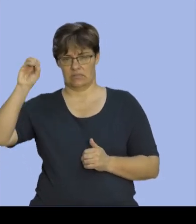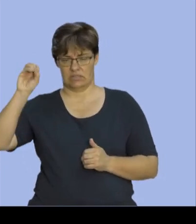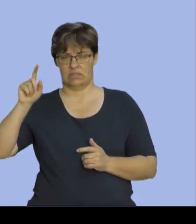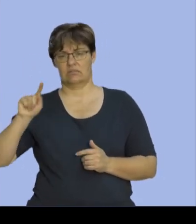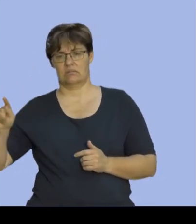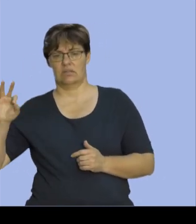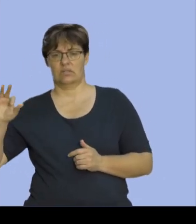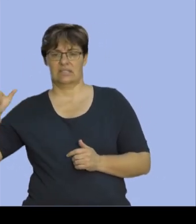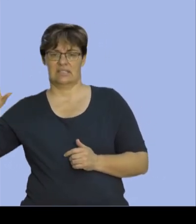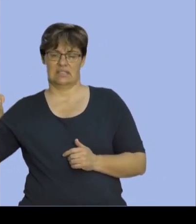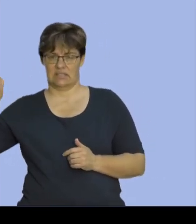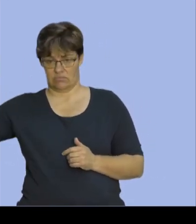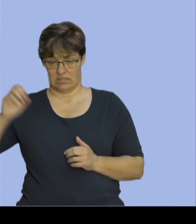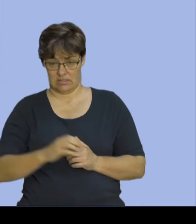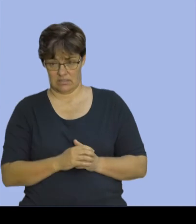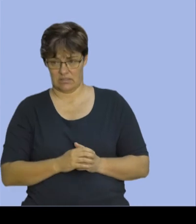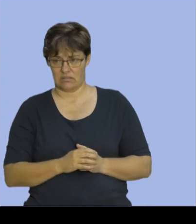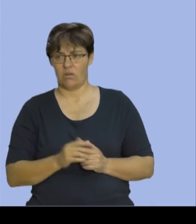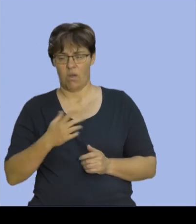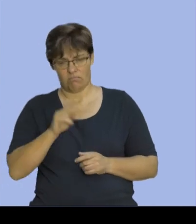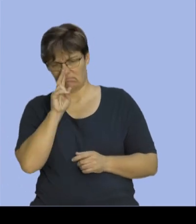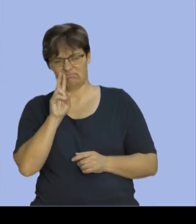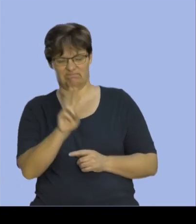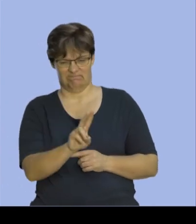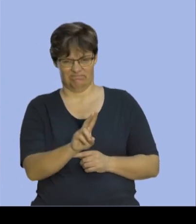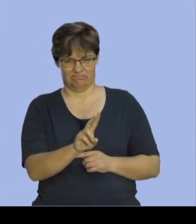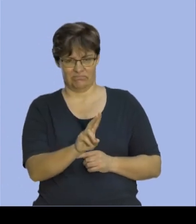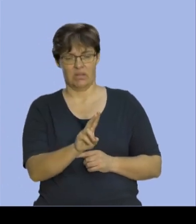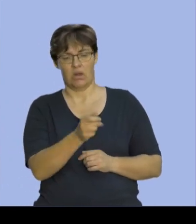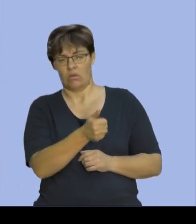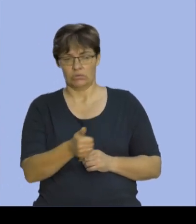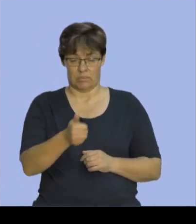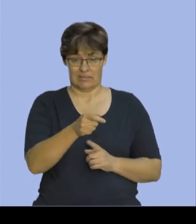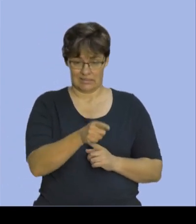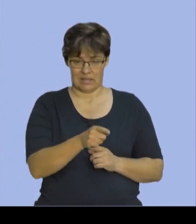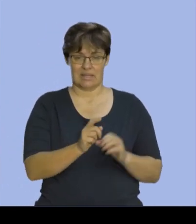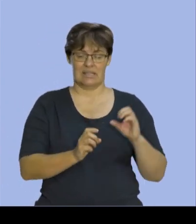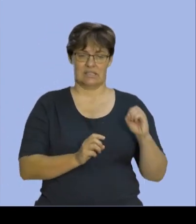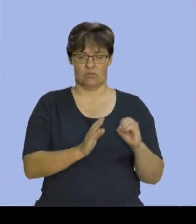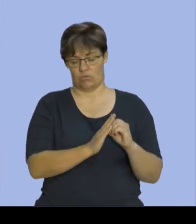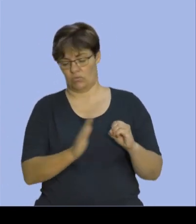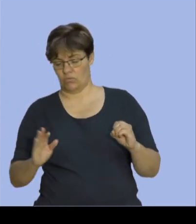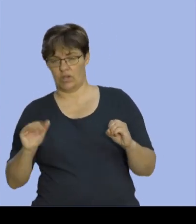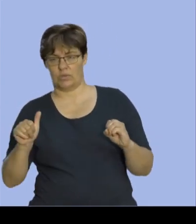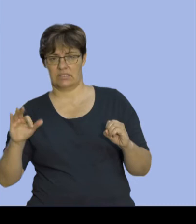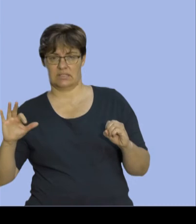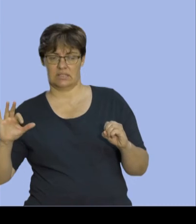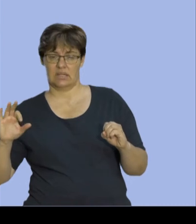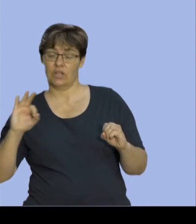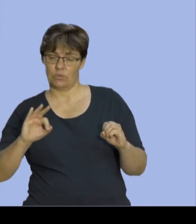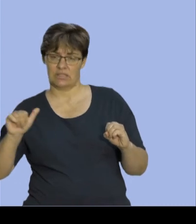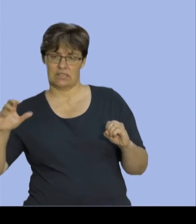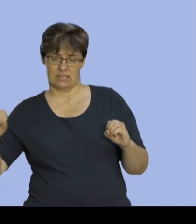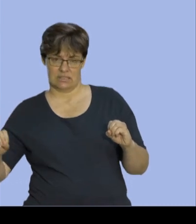degrees, and until you get to 360. Because remember, we're only looking at the domain between 0 and